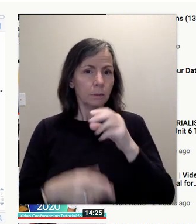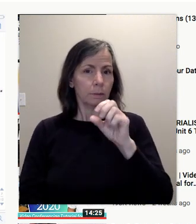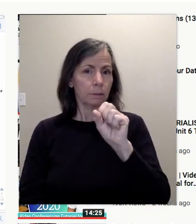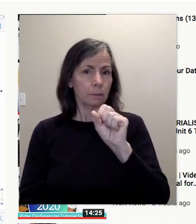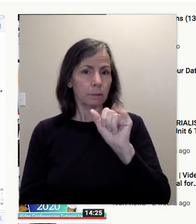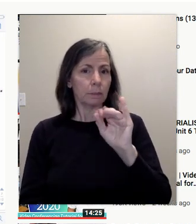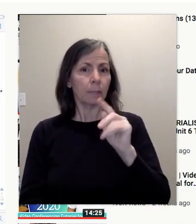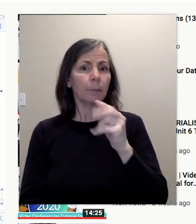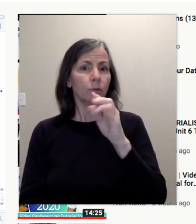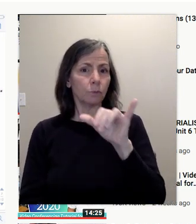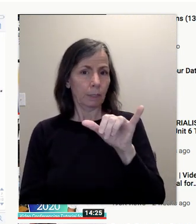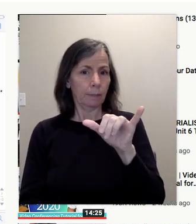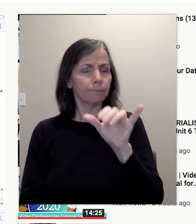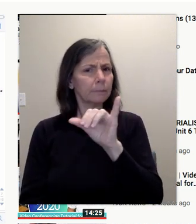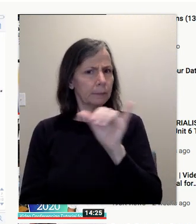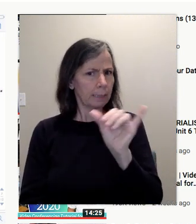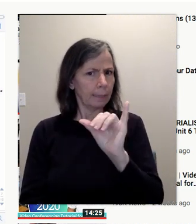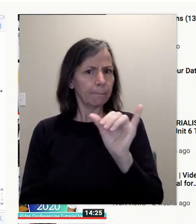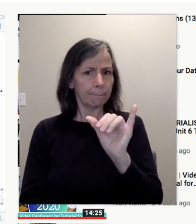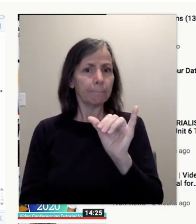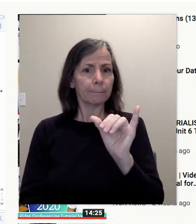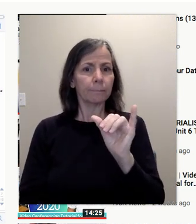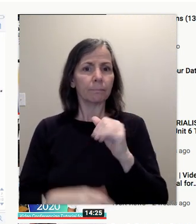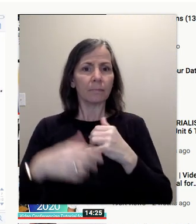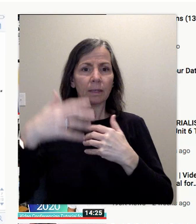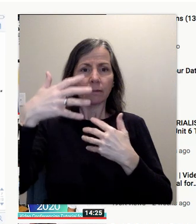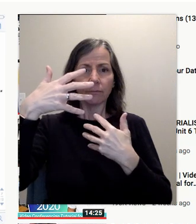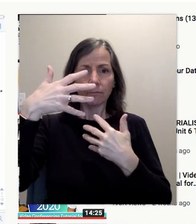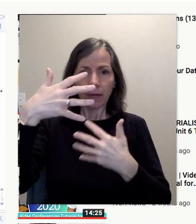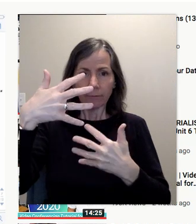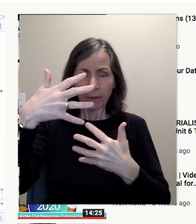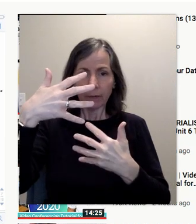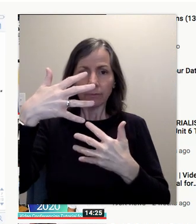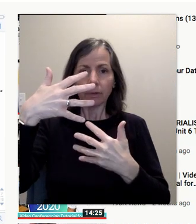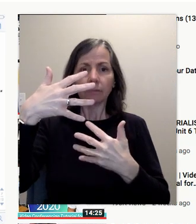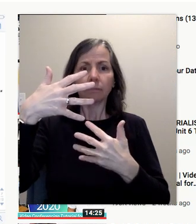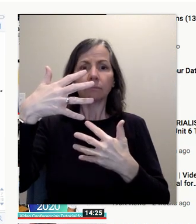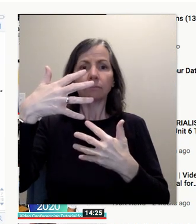symmetry, just like in our graph.